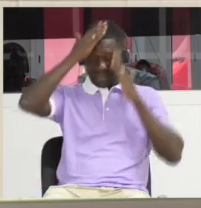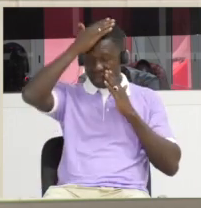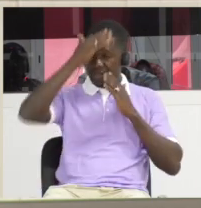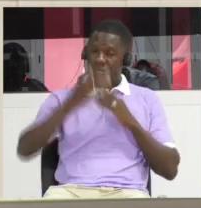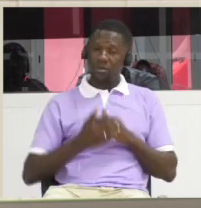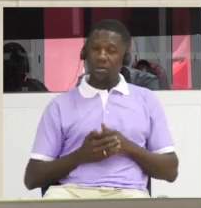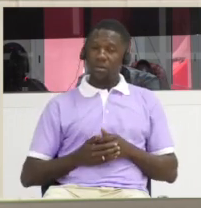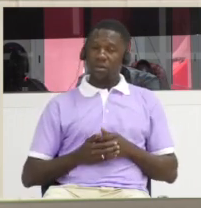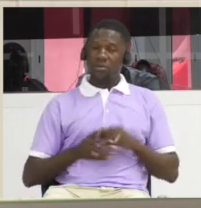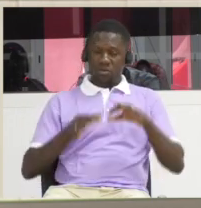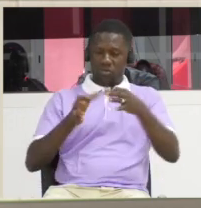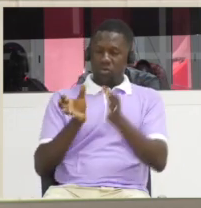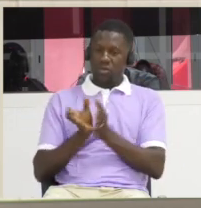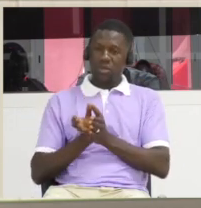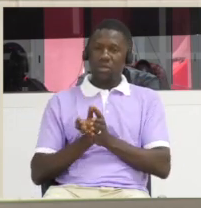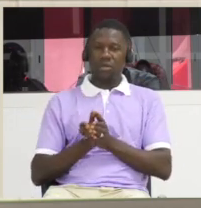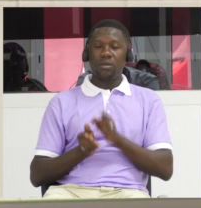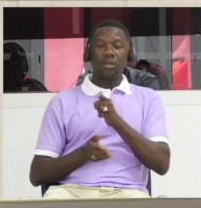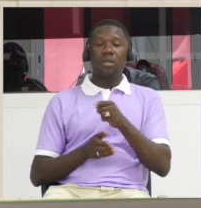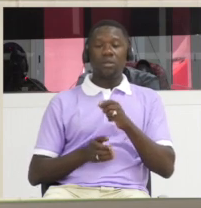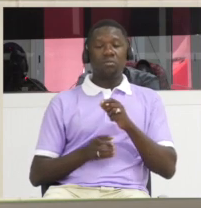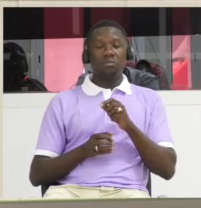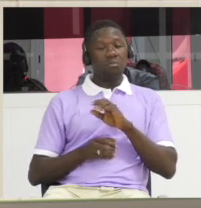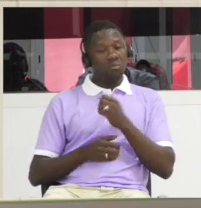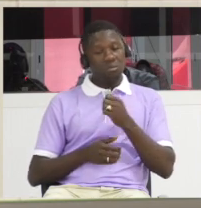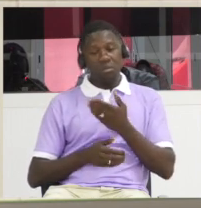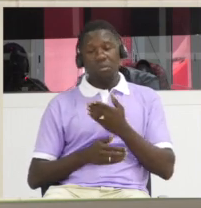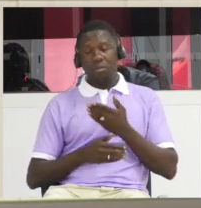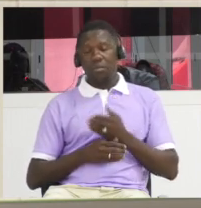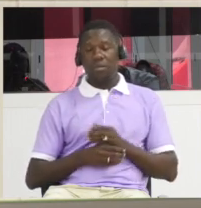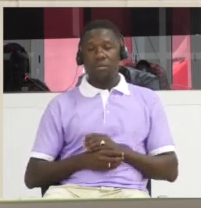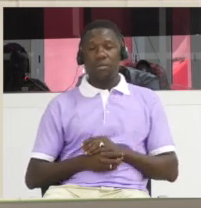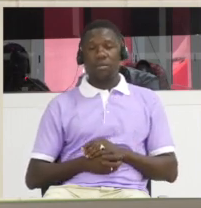military or paramilitary unit that could